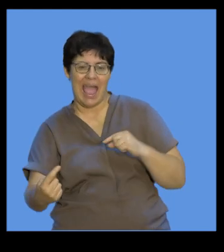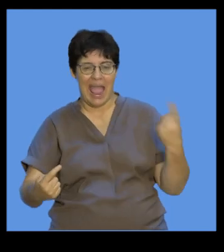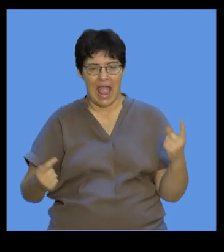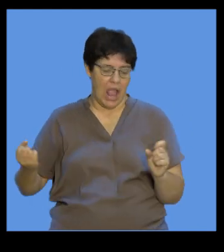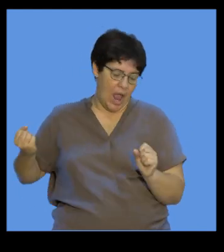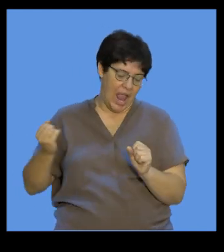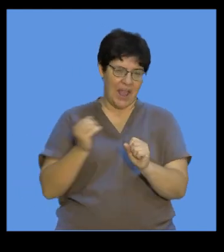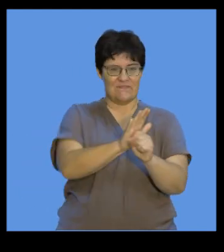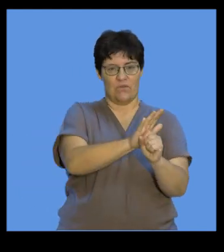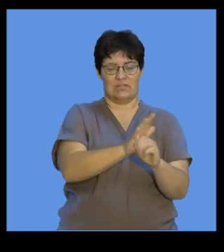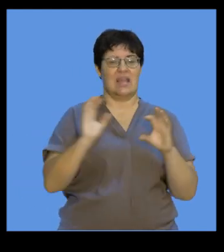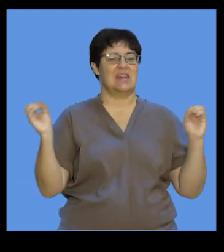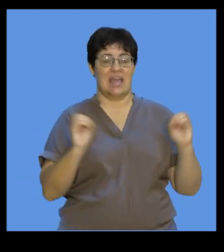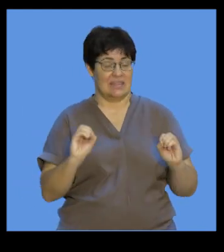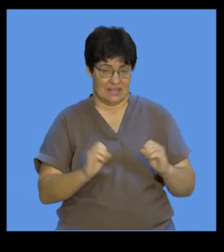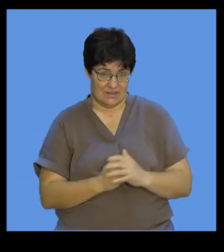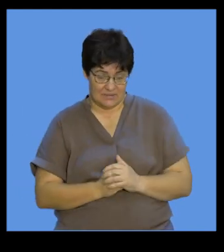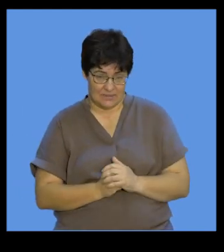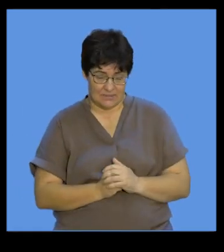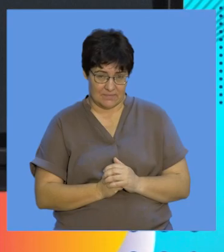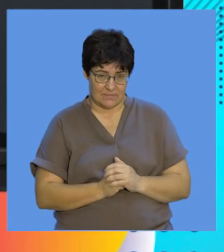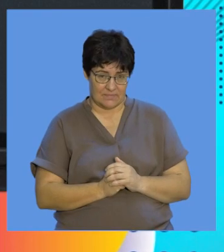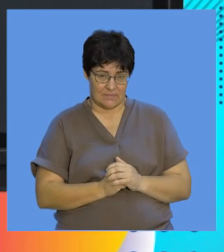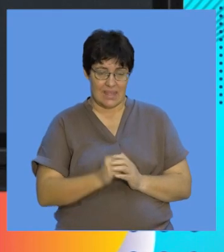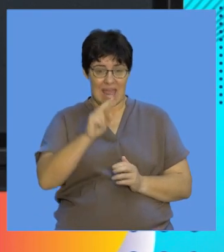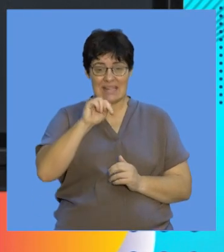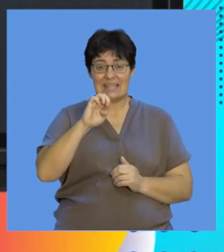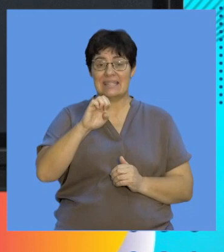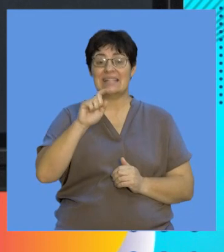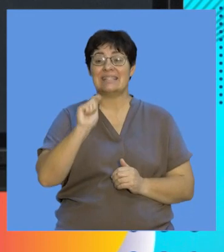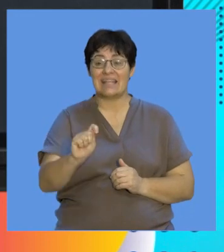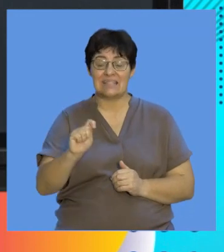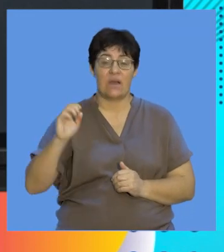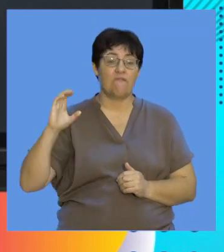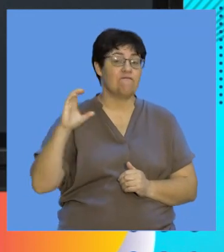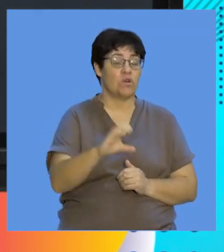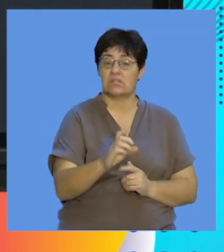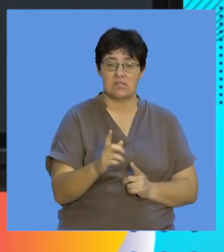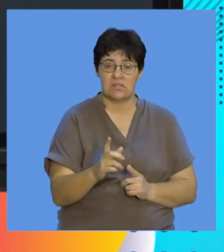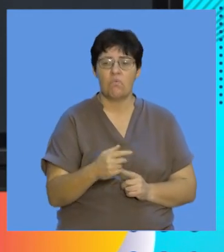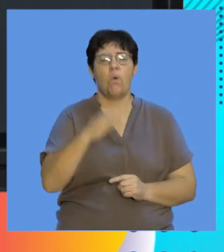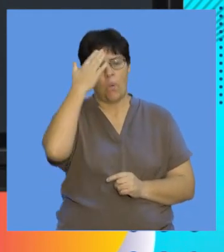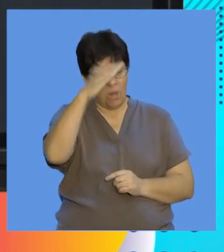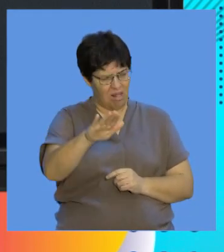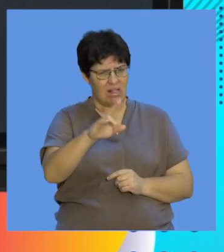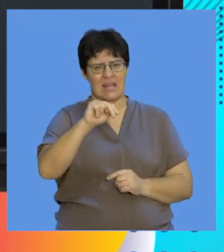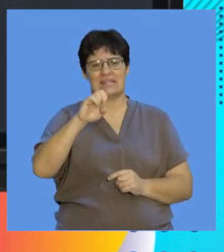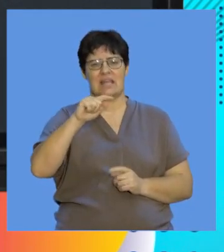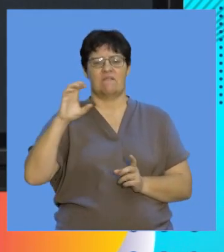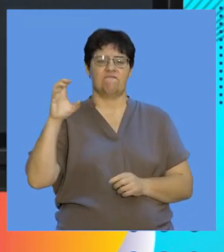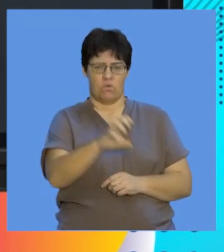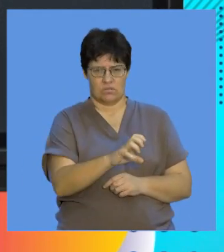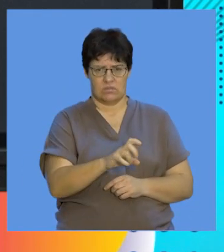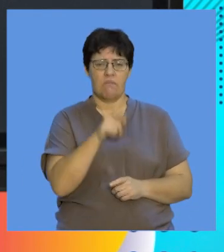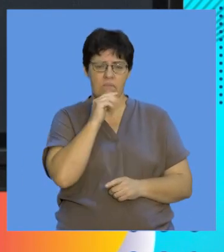external forces acting on it. Now, I haven't just said net force. We know what a net force is. It means that